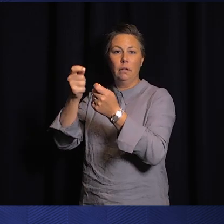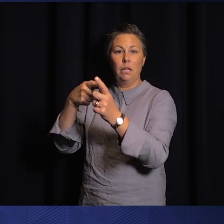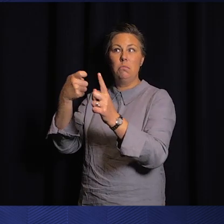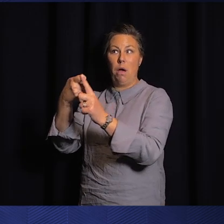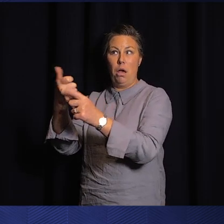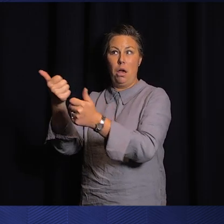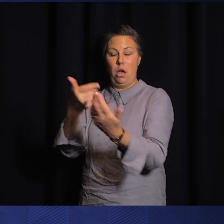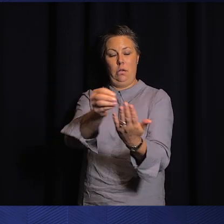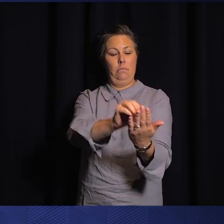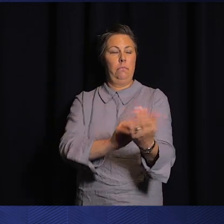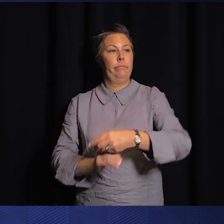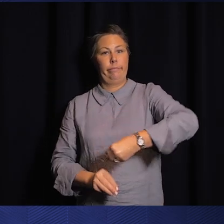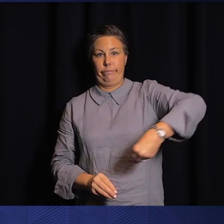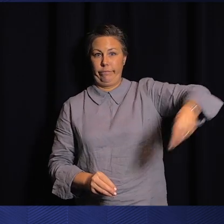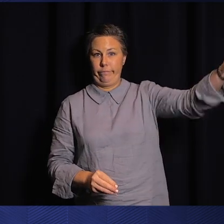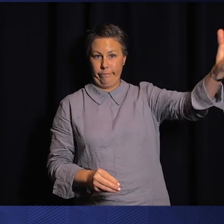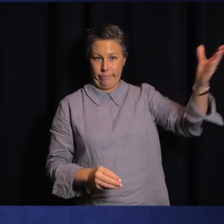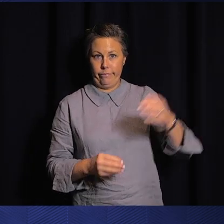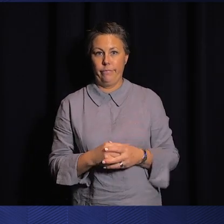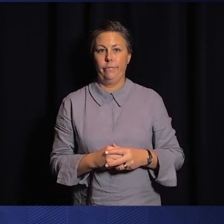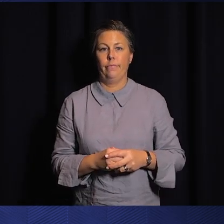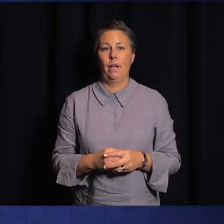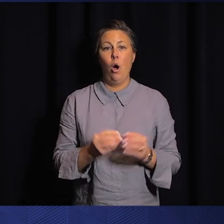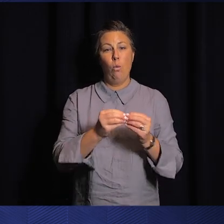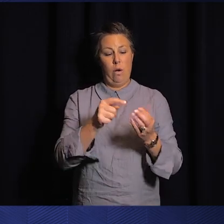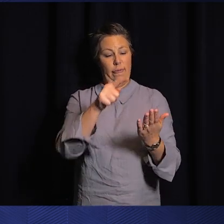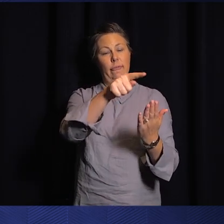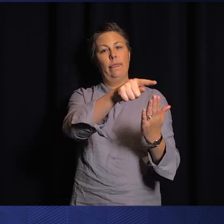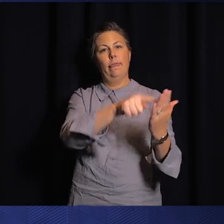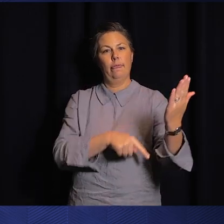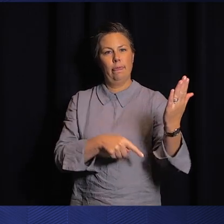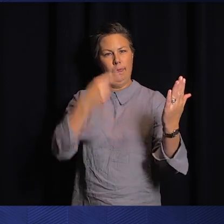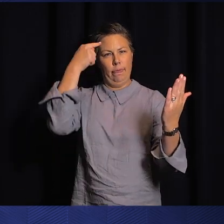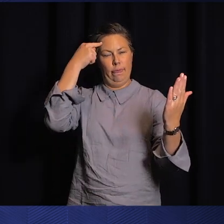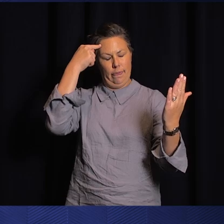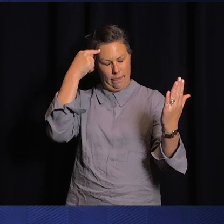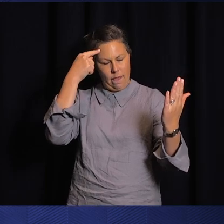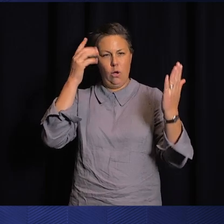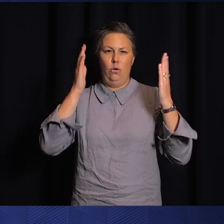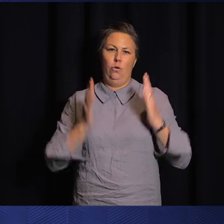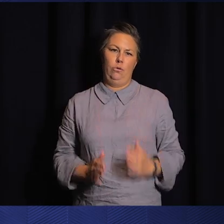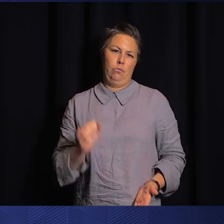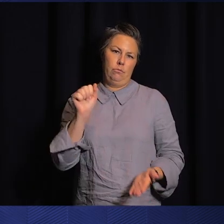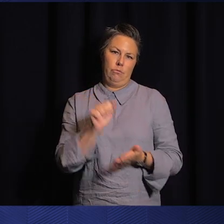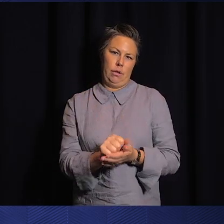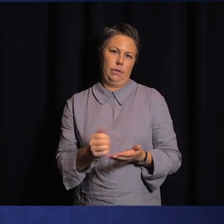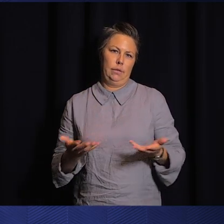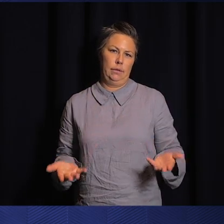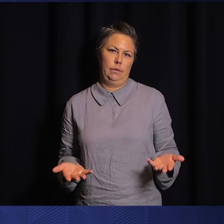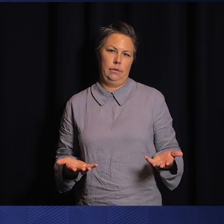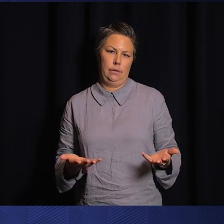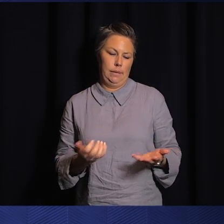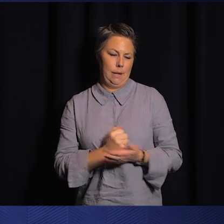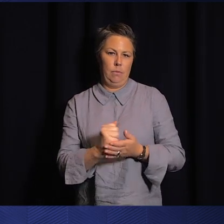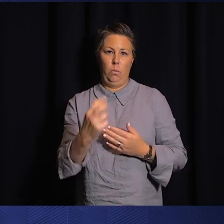has been human rights as a principal cardinal component of the directives or draft directives, which is yet to